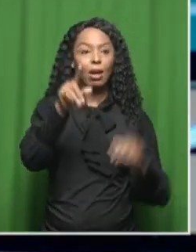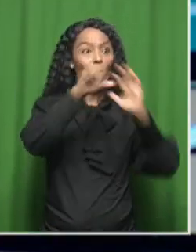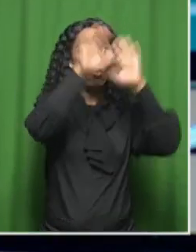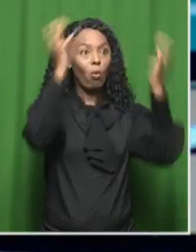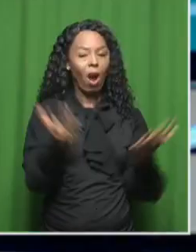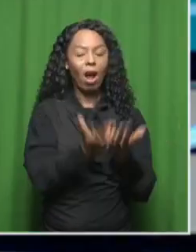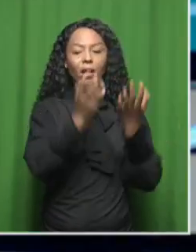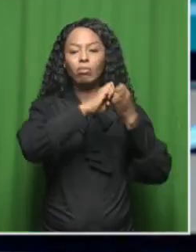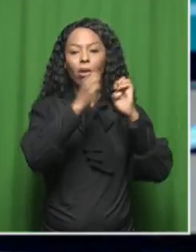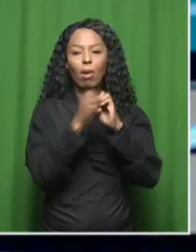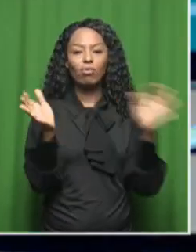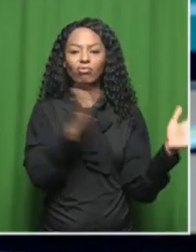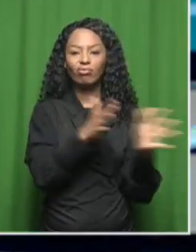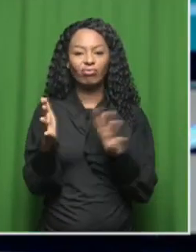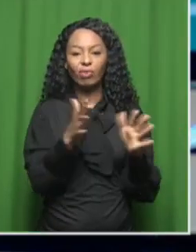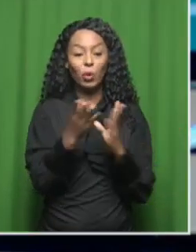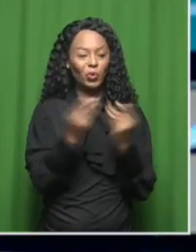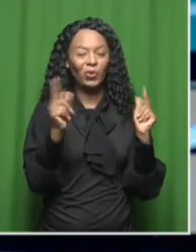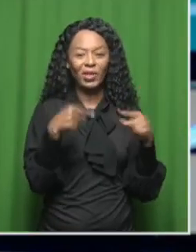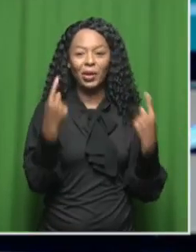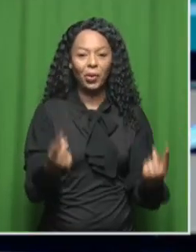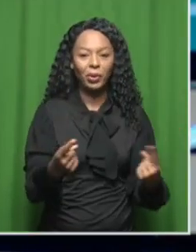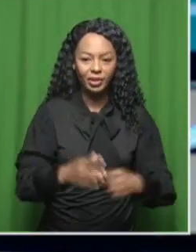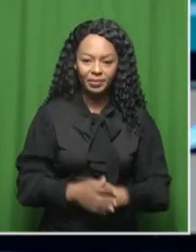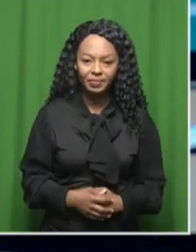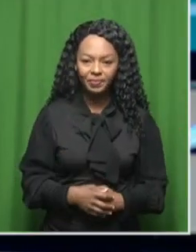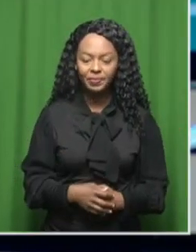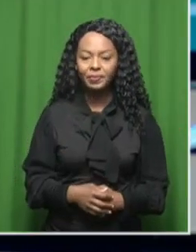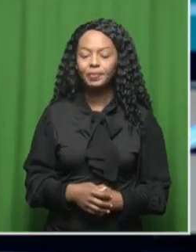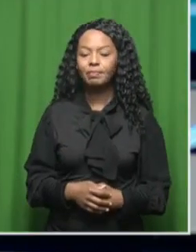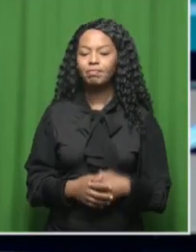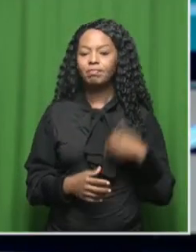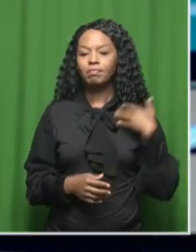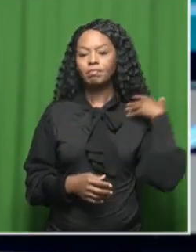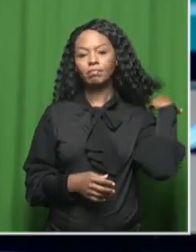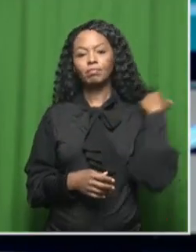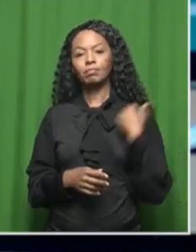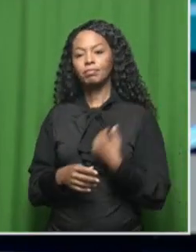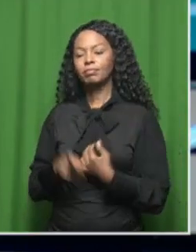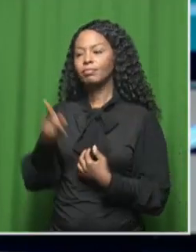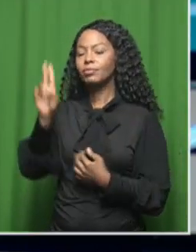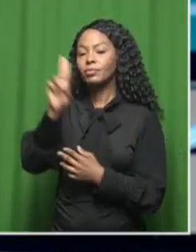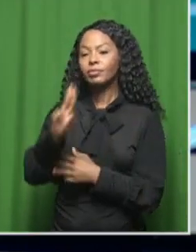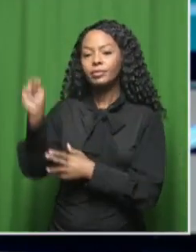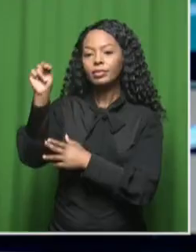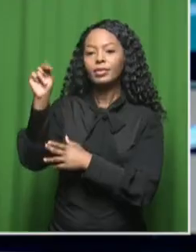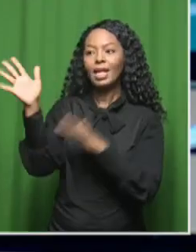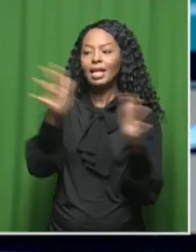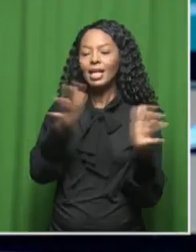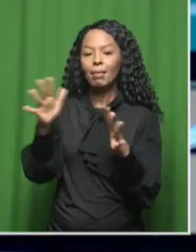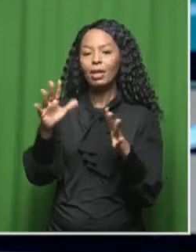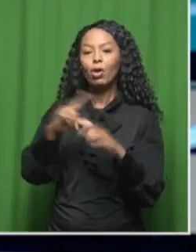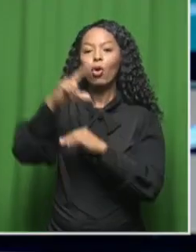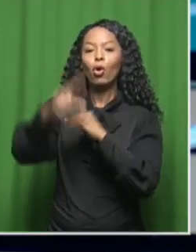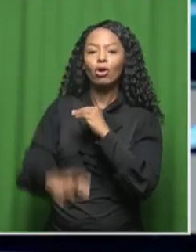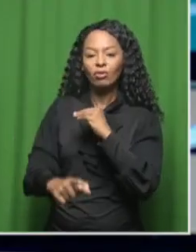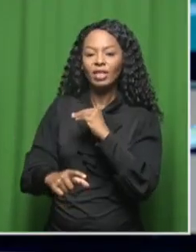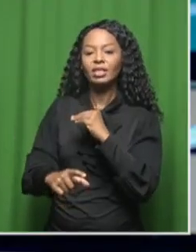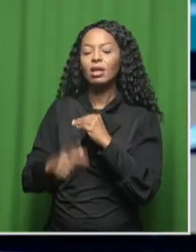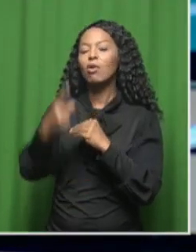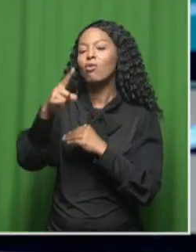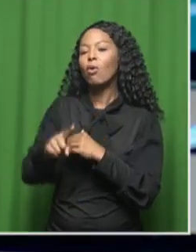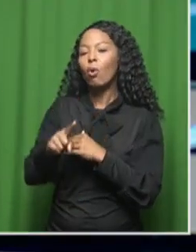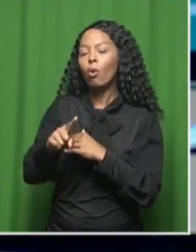that this year, just as a final point to be made, the UN Climate Conference is really about support for developing nations